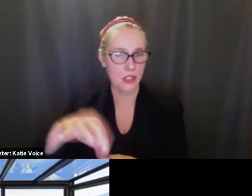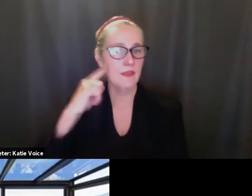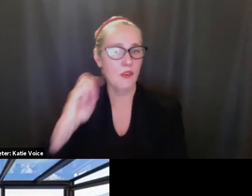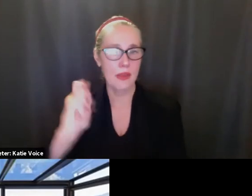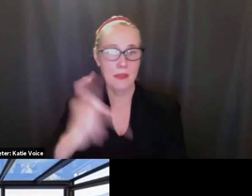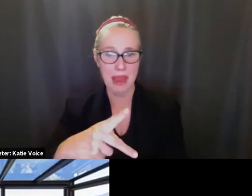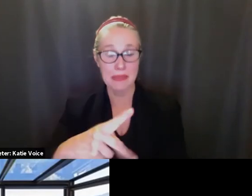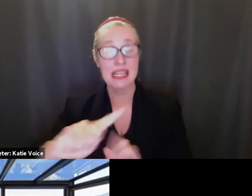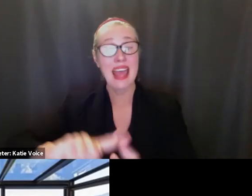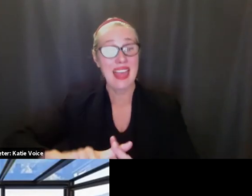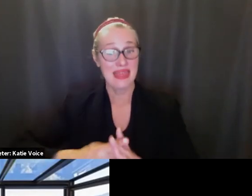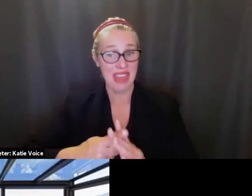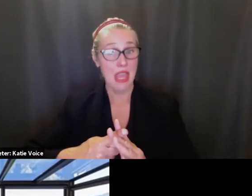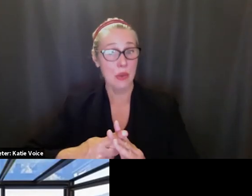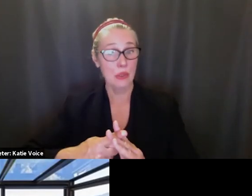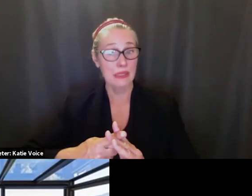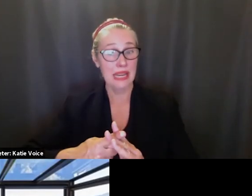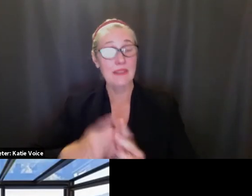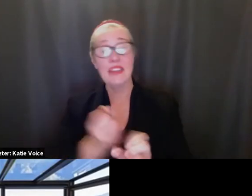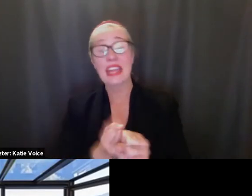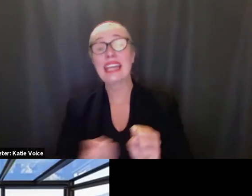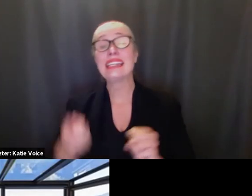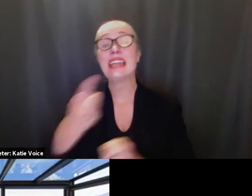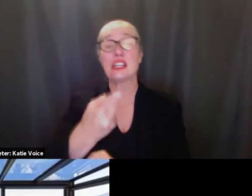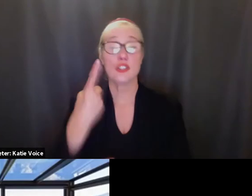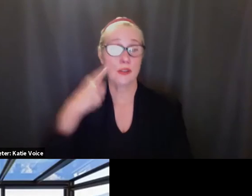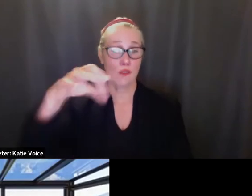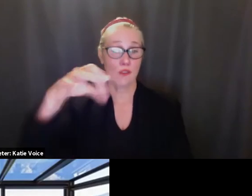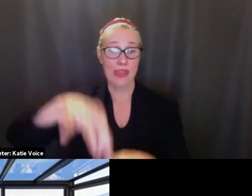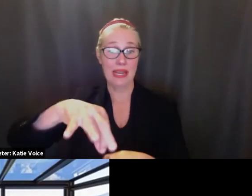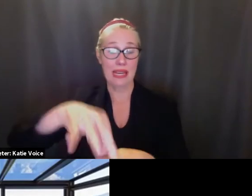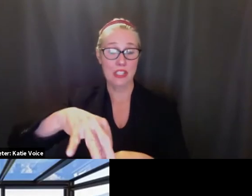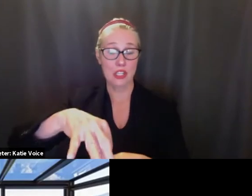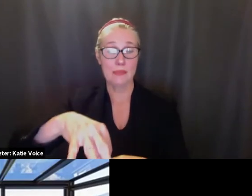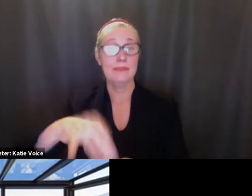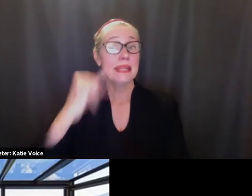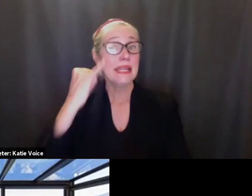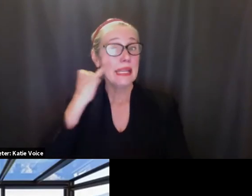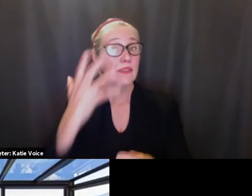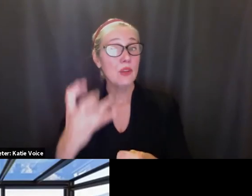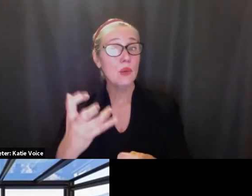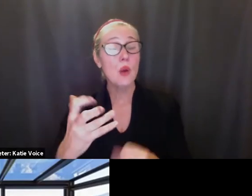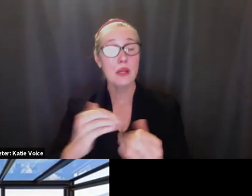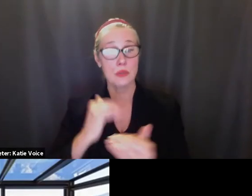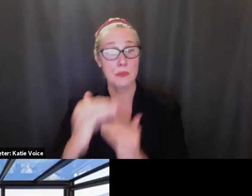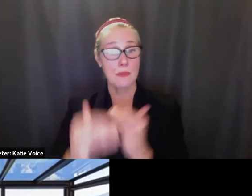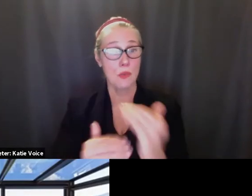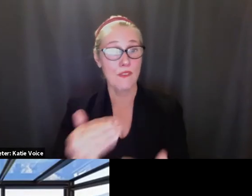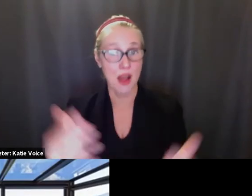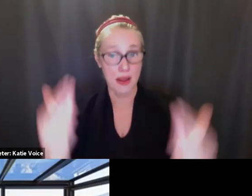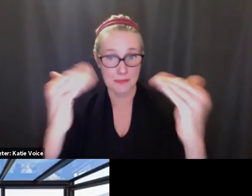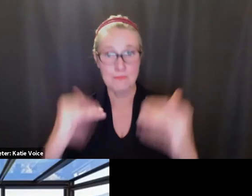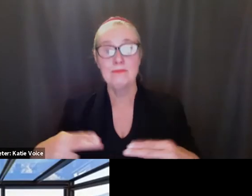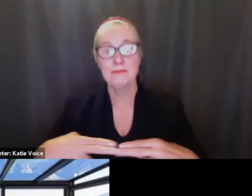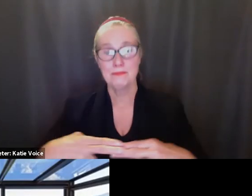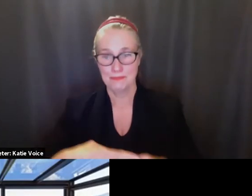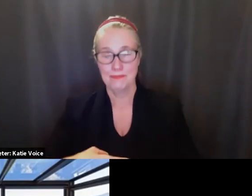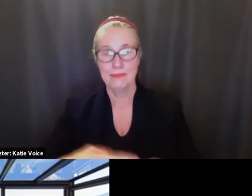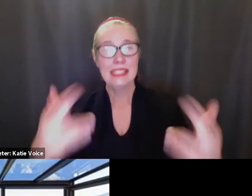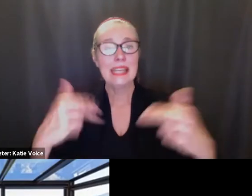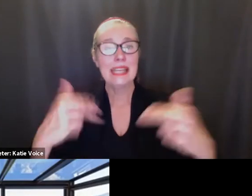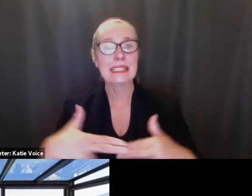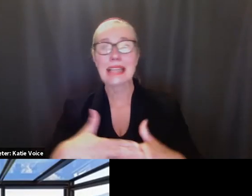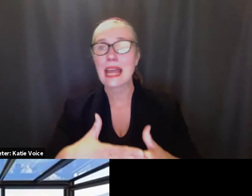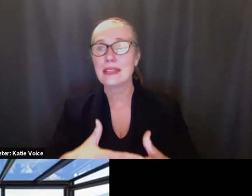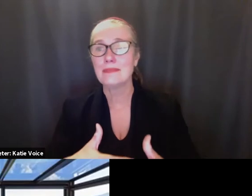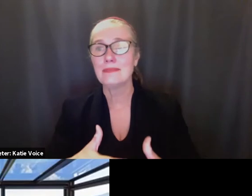effect for next year's election so if you want to move on uh with the slide i'm sorry